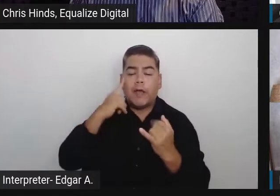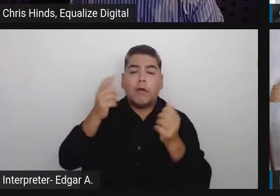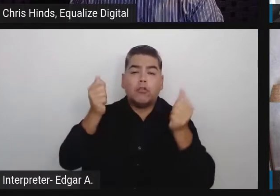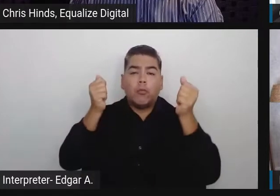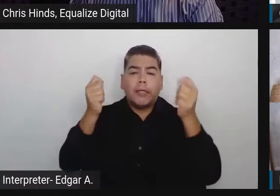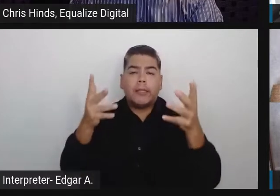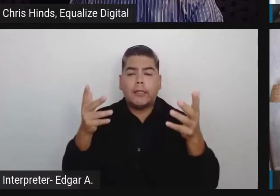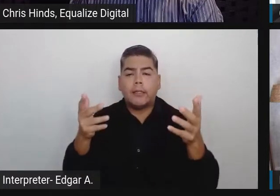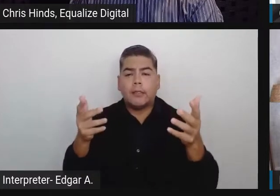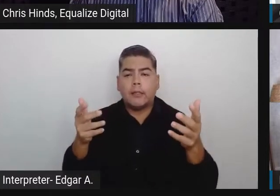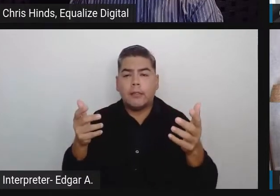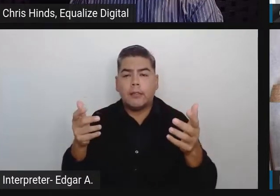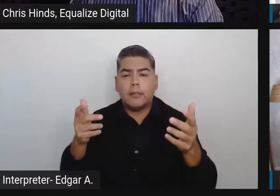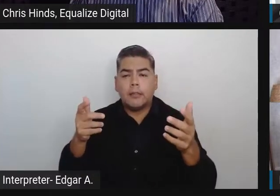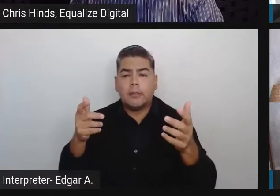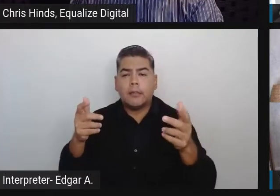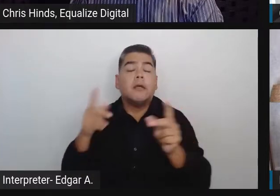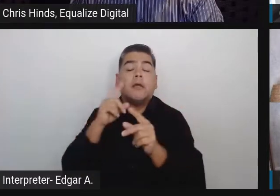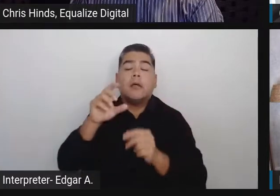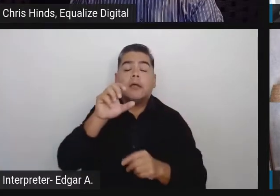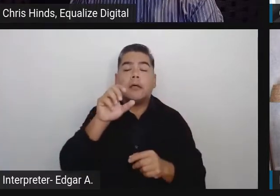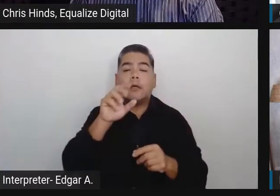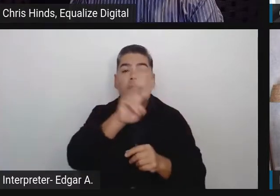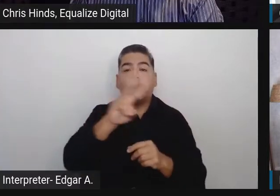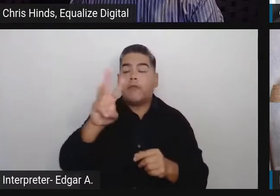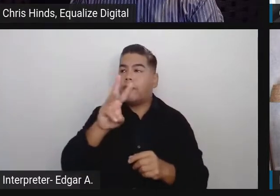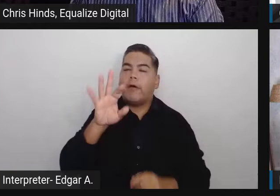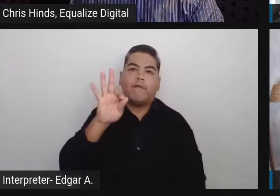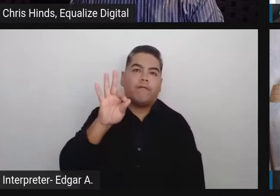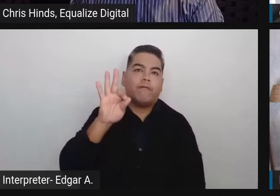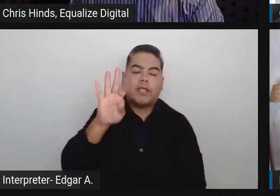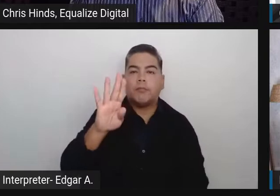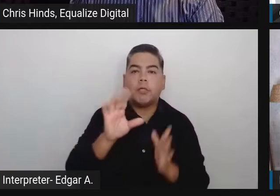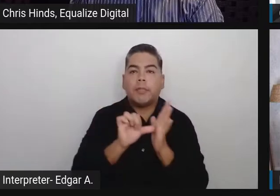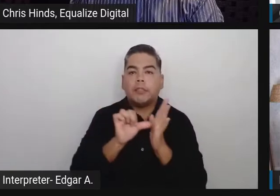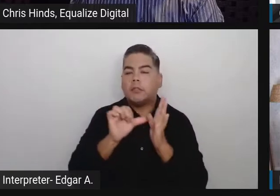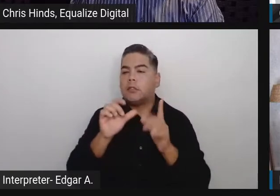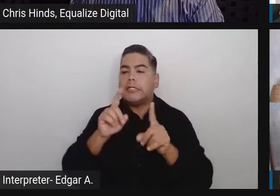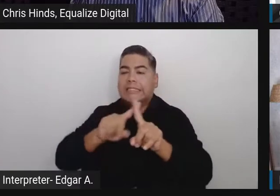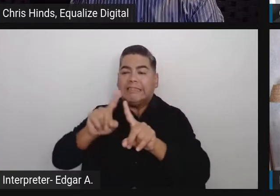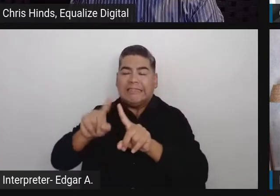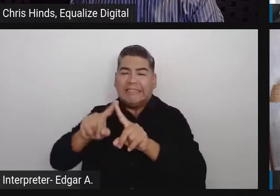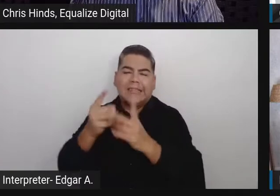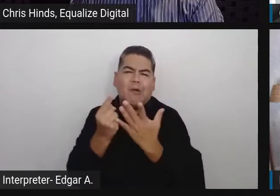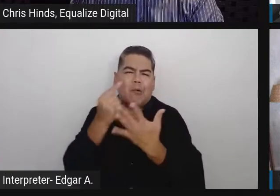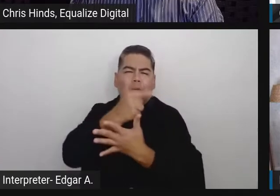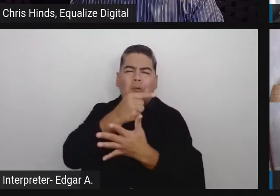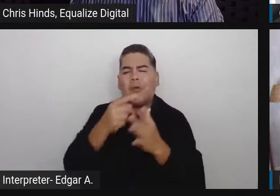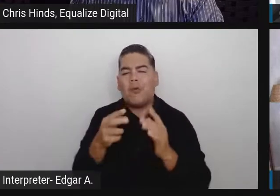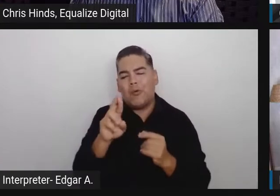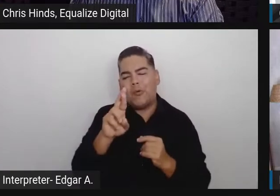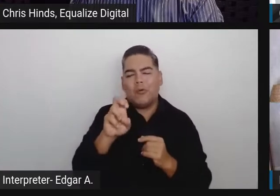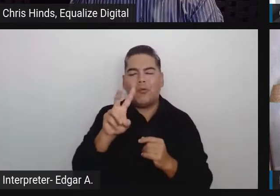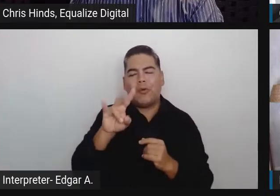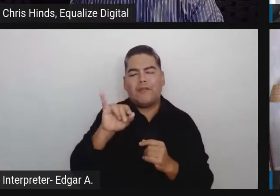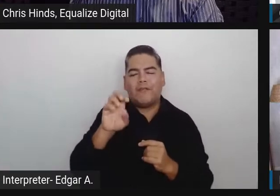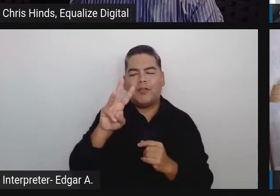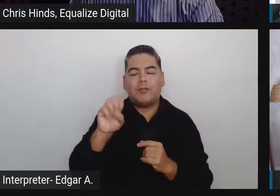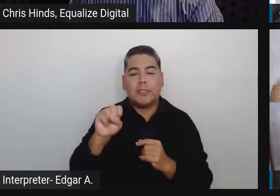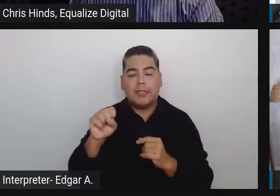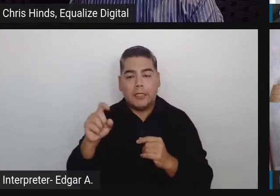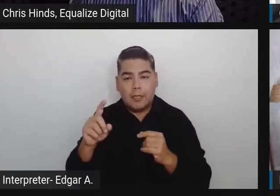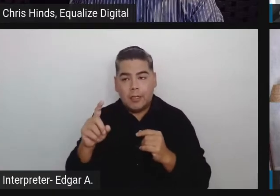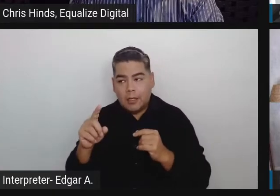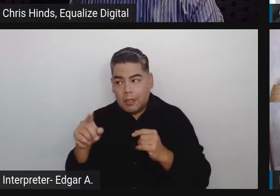of review sites, Facebook pages where you can leave reviews. I mean, people talk usually when they don't like something. And